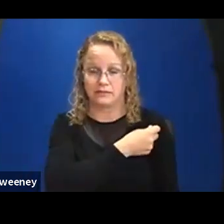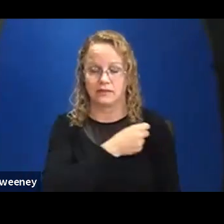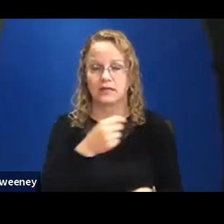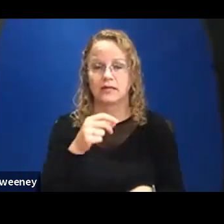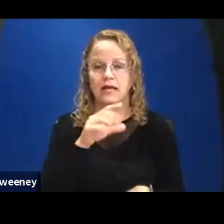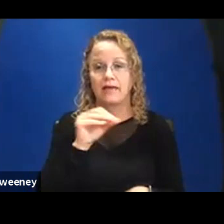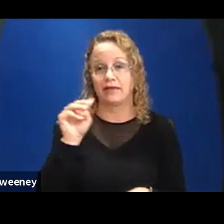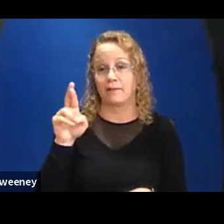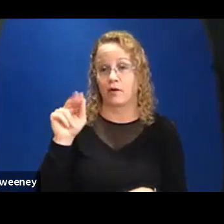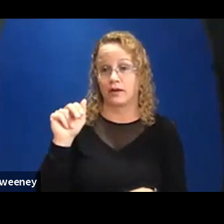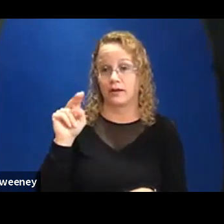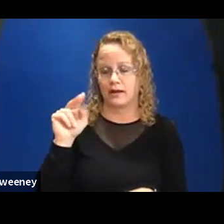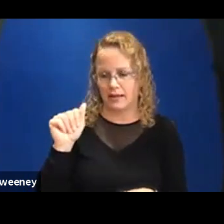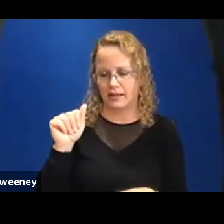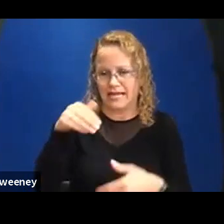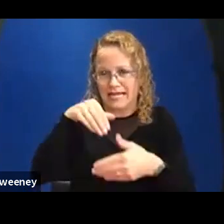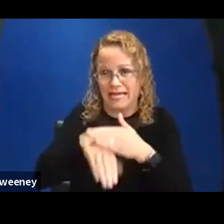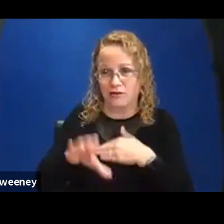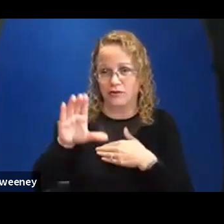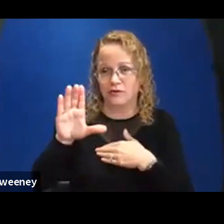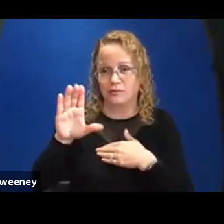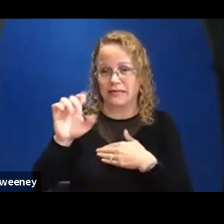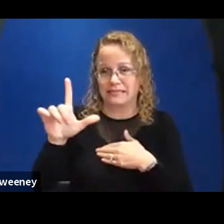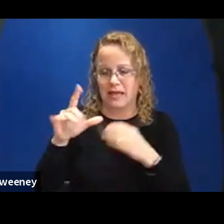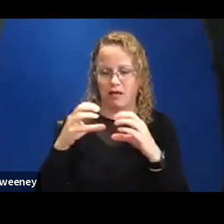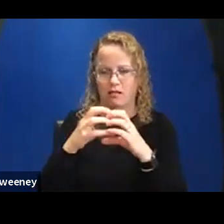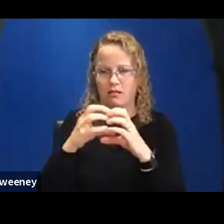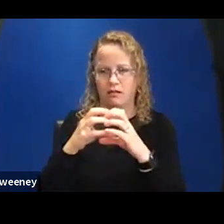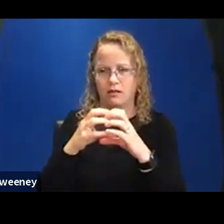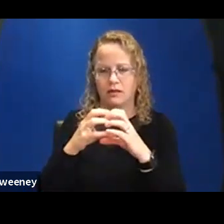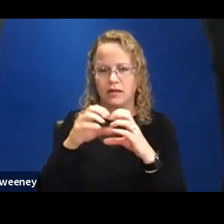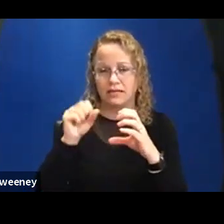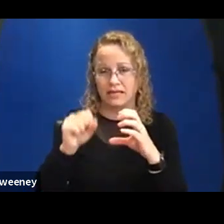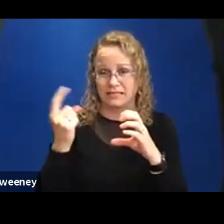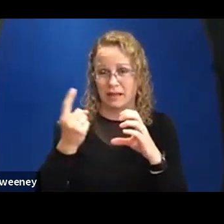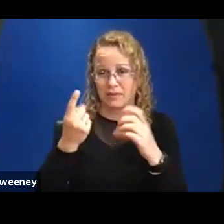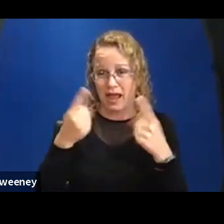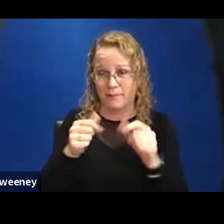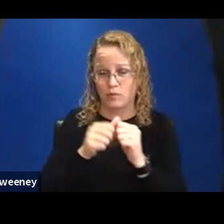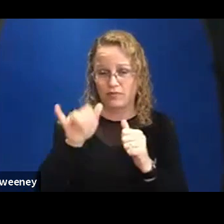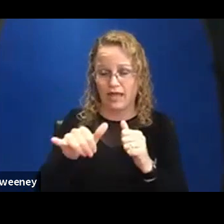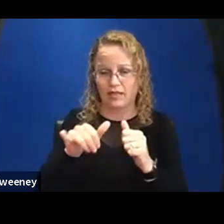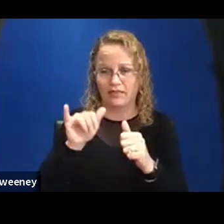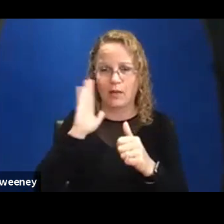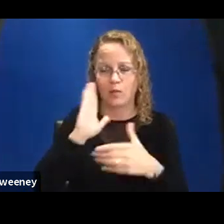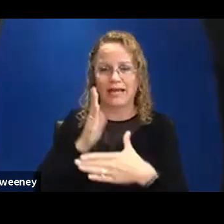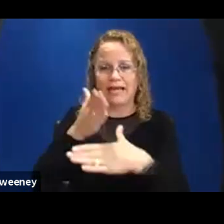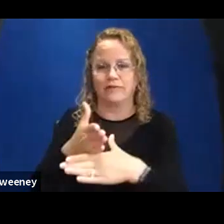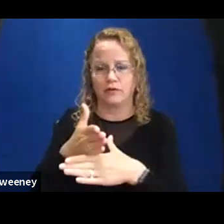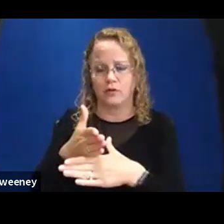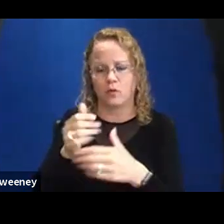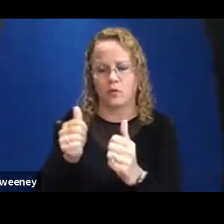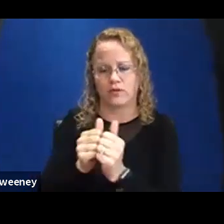and the mRNA comes into my cells, can something happen with that somehow interferes with my own